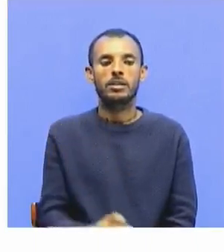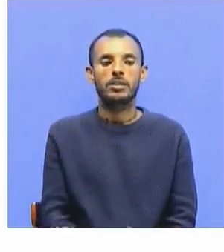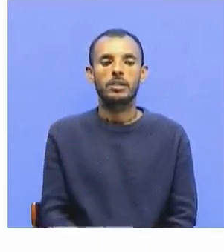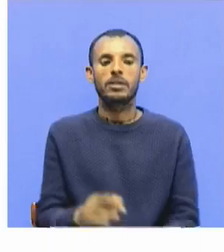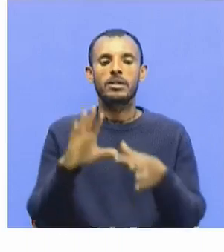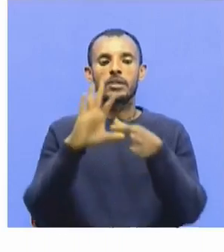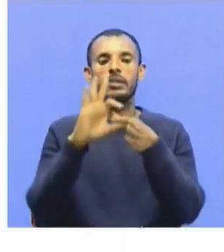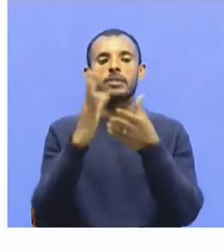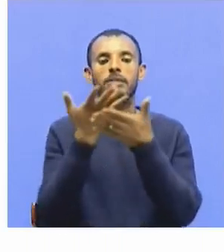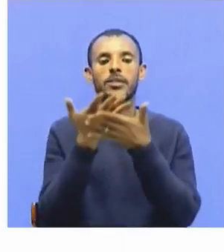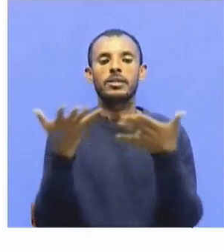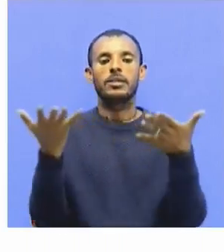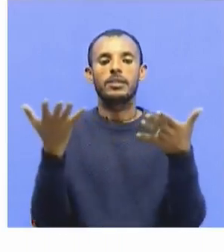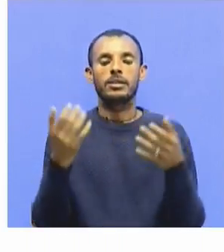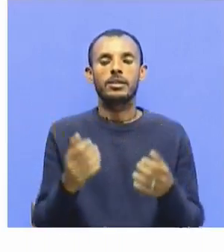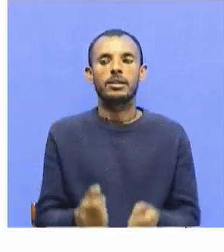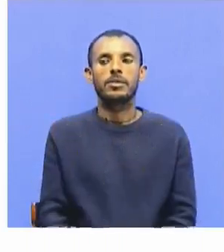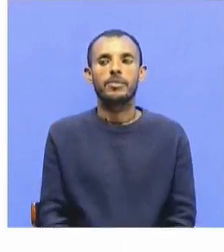sentence.